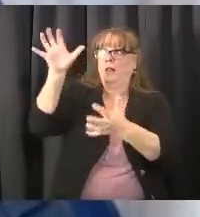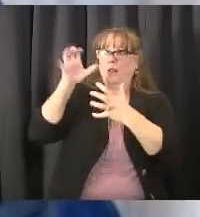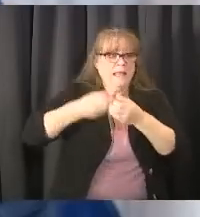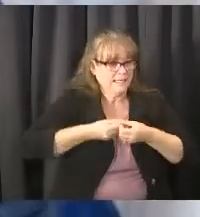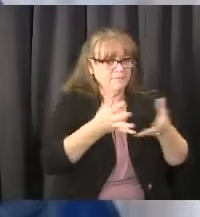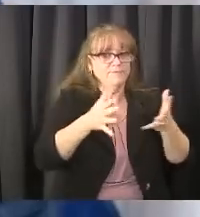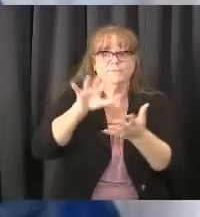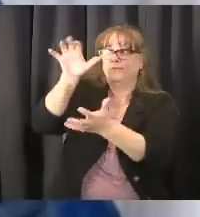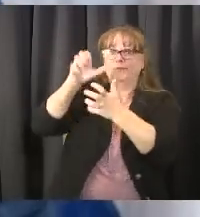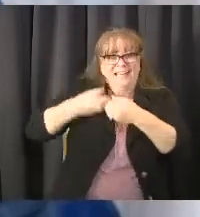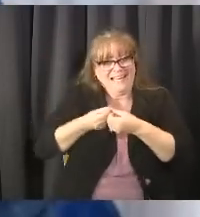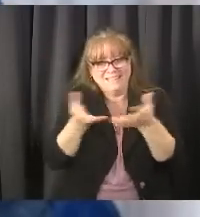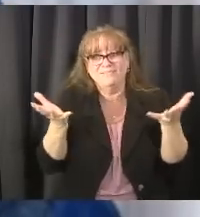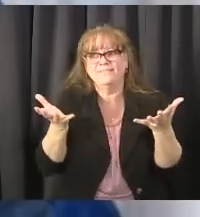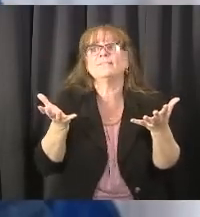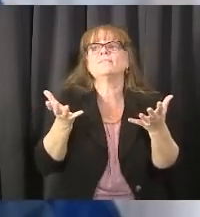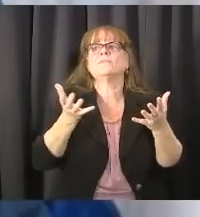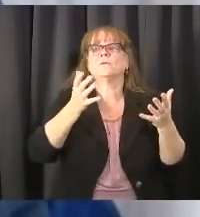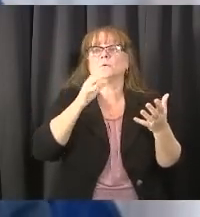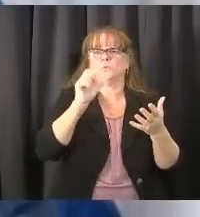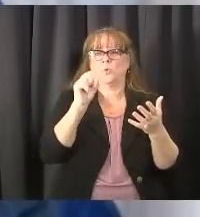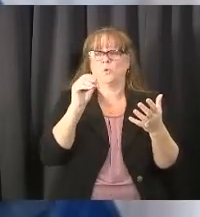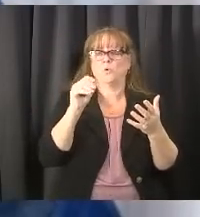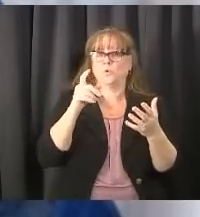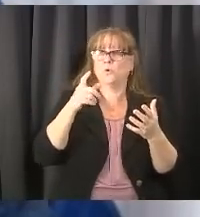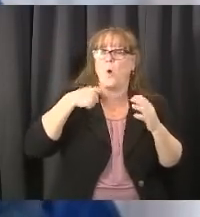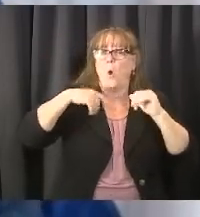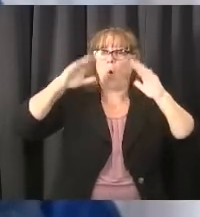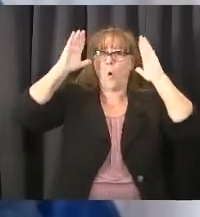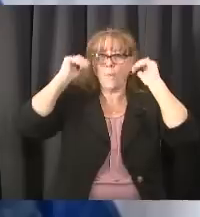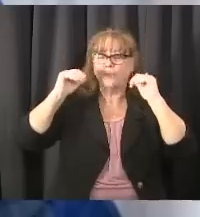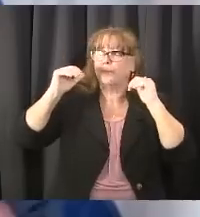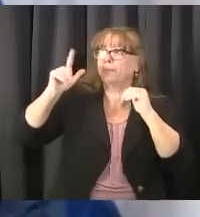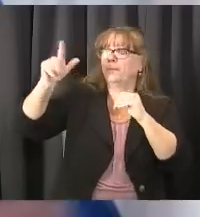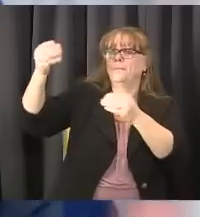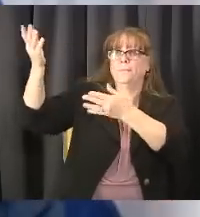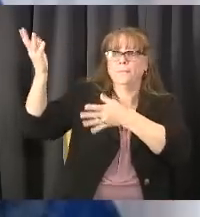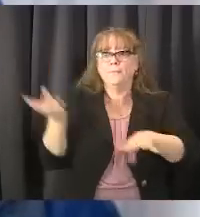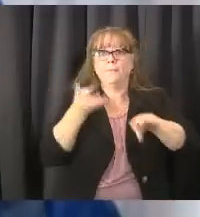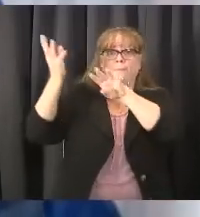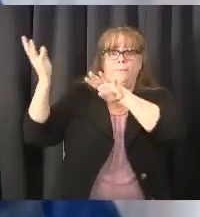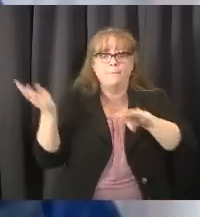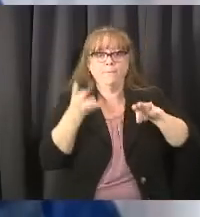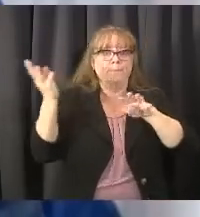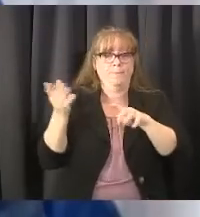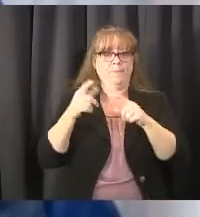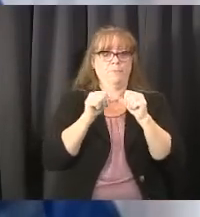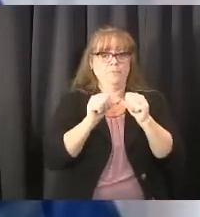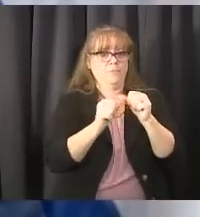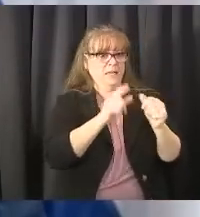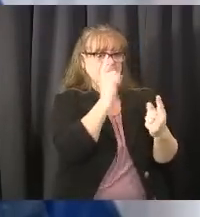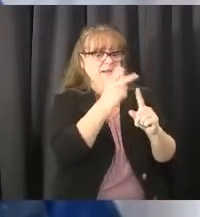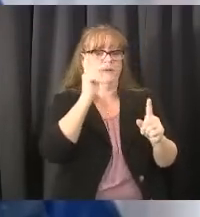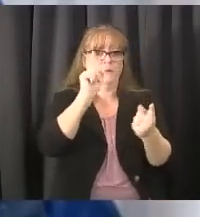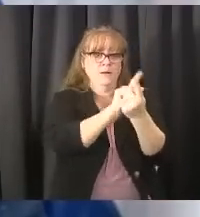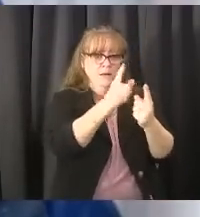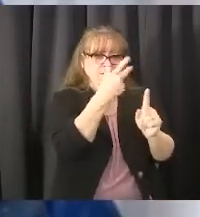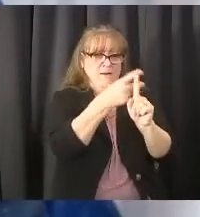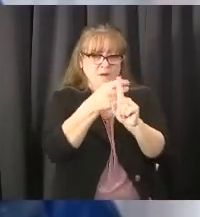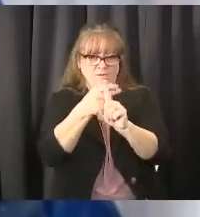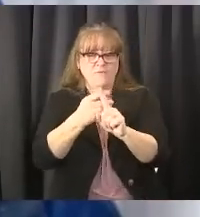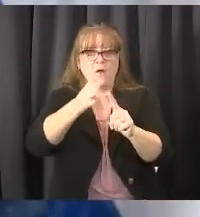everybody age 70 and up who wants it. I also want to take a moment to thank all of our providers and partners in vaccine distribution and their staff for